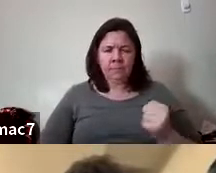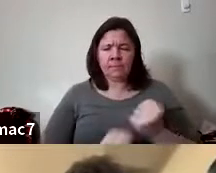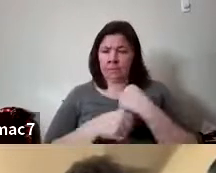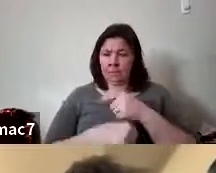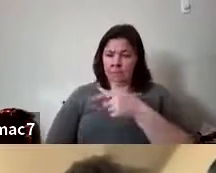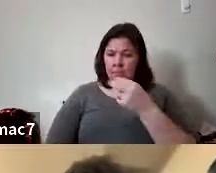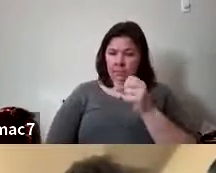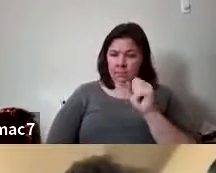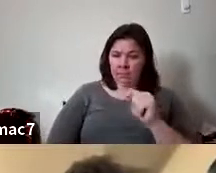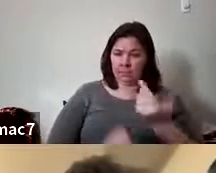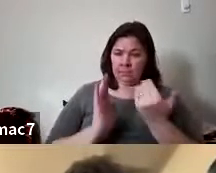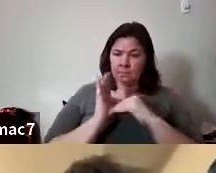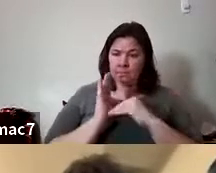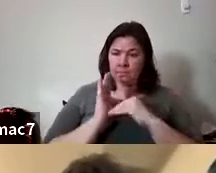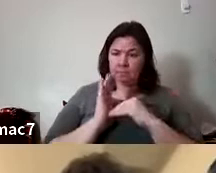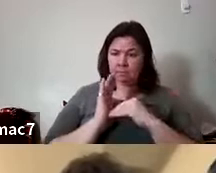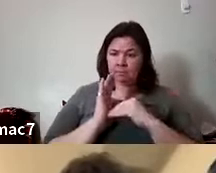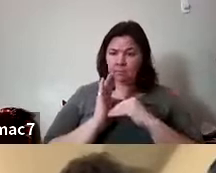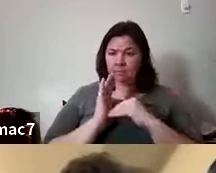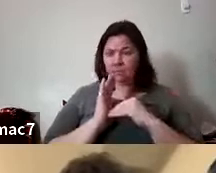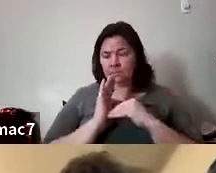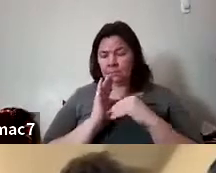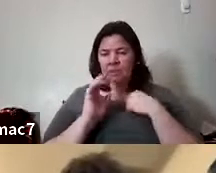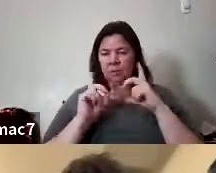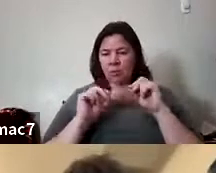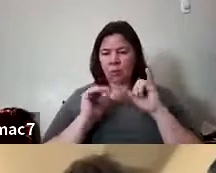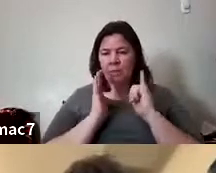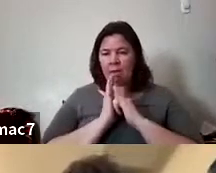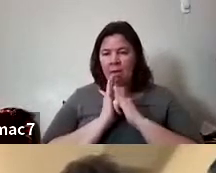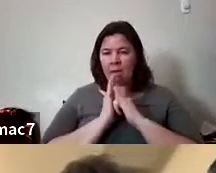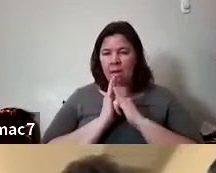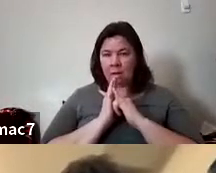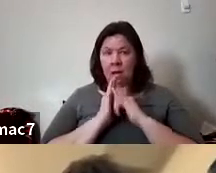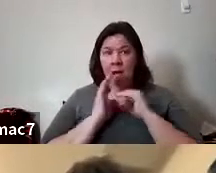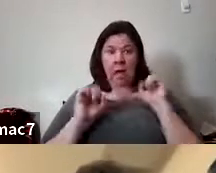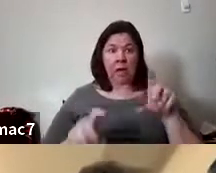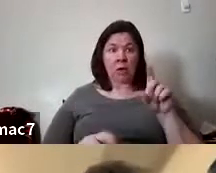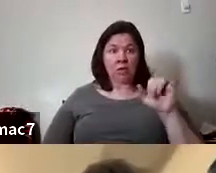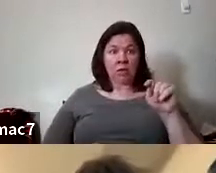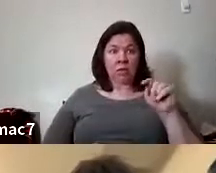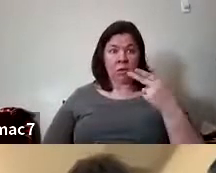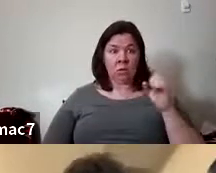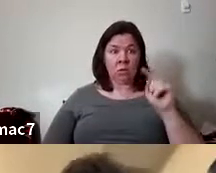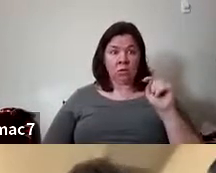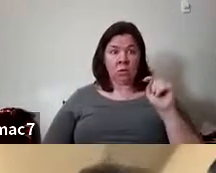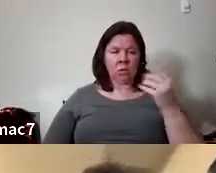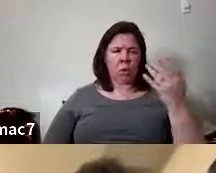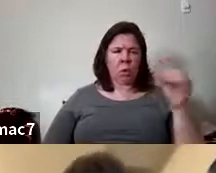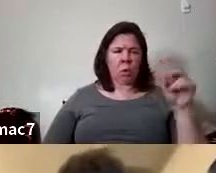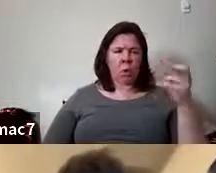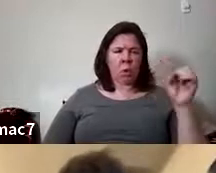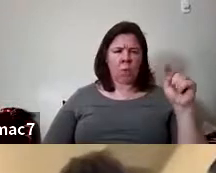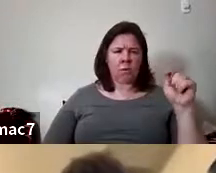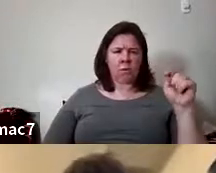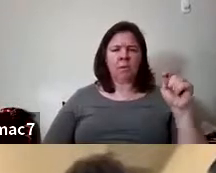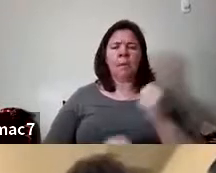again? Let me see if I can do that from this side. I can do it, yeah. Do I make you host or co-host? I'll make you host. You can